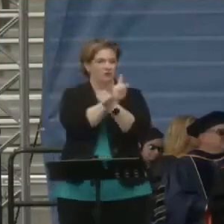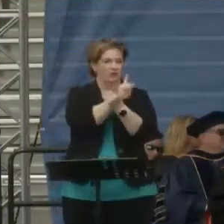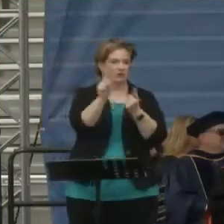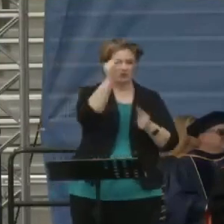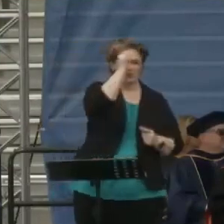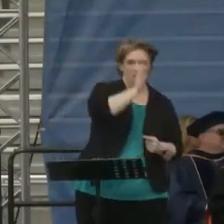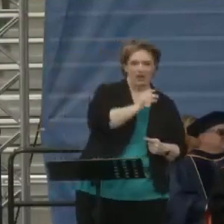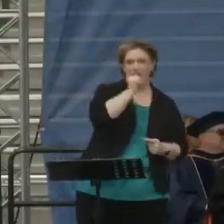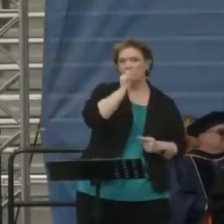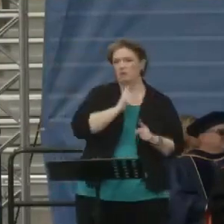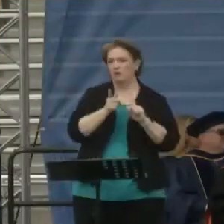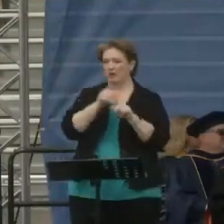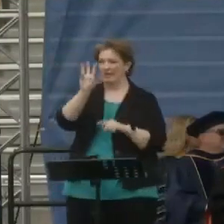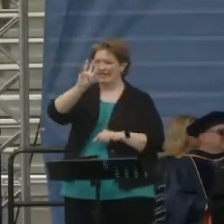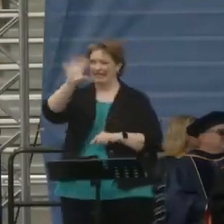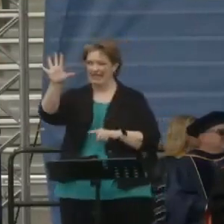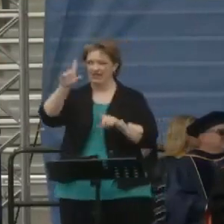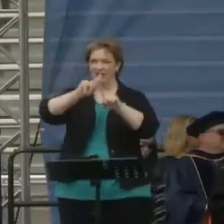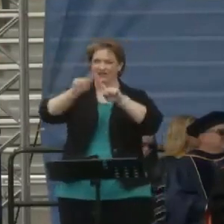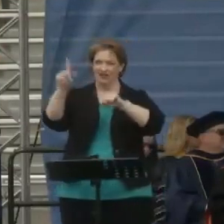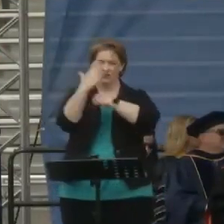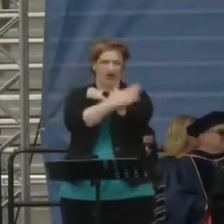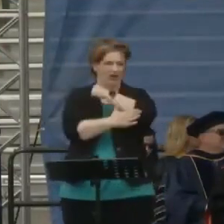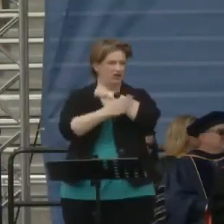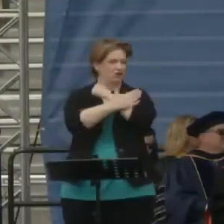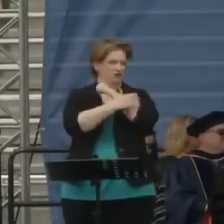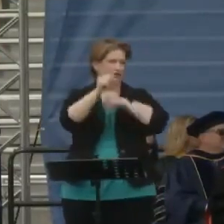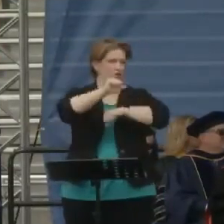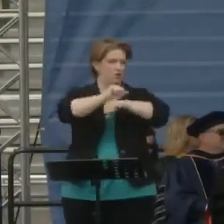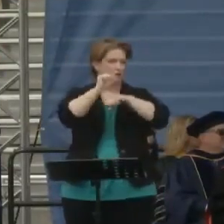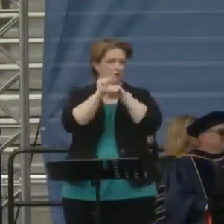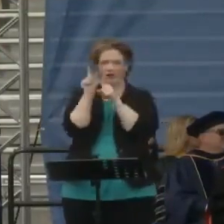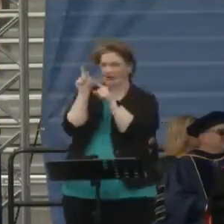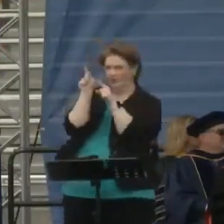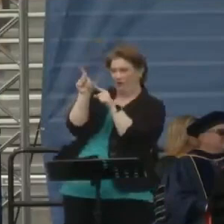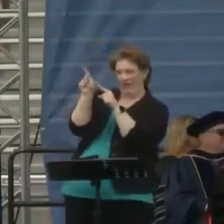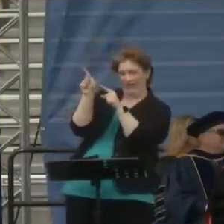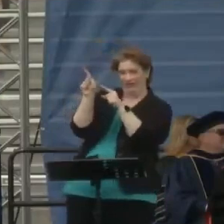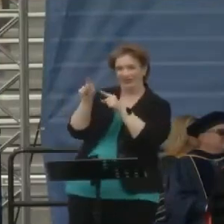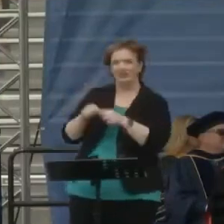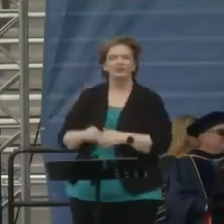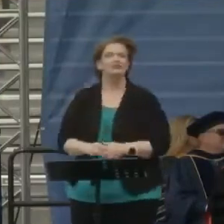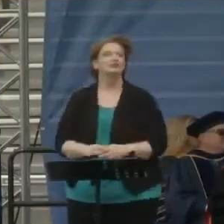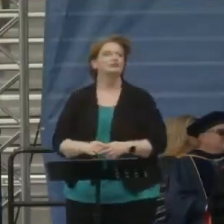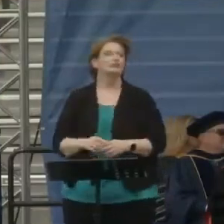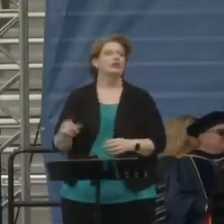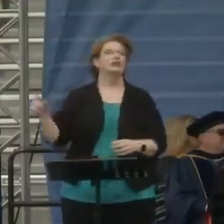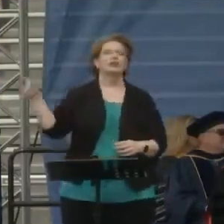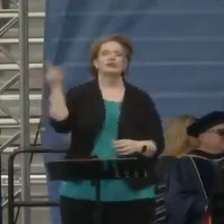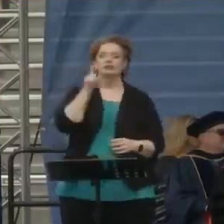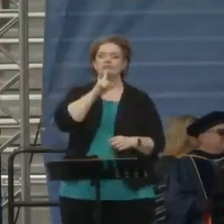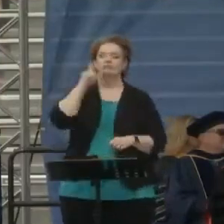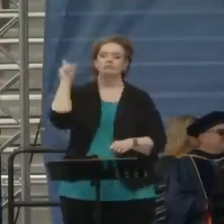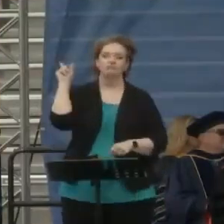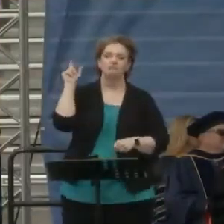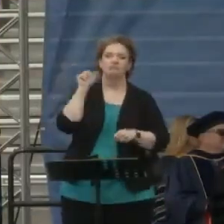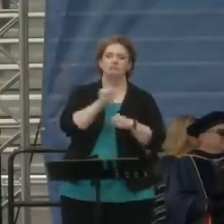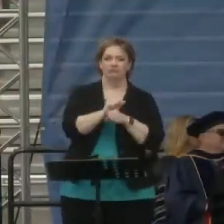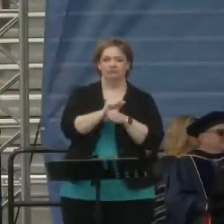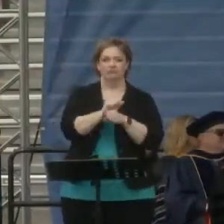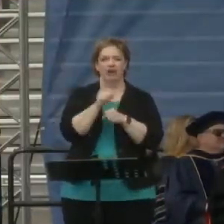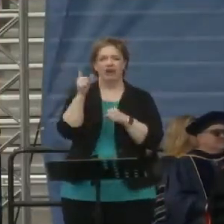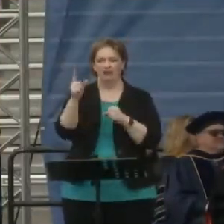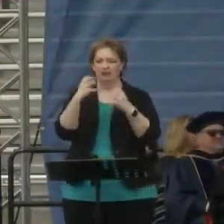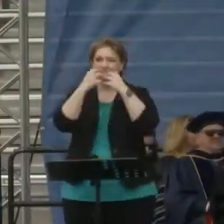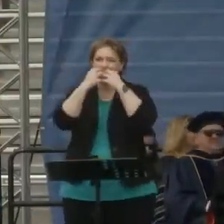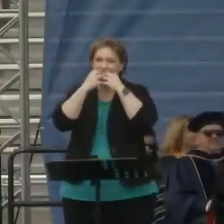from 65 different countries. And I can tell you that there is sincere, genuine care among the team